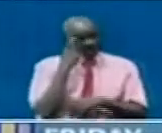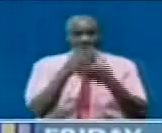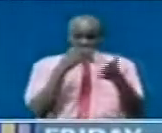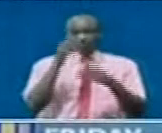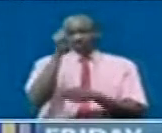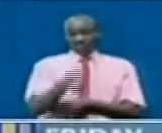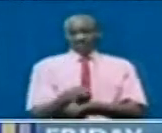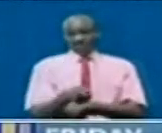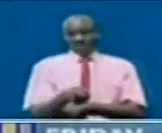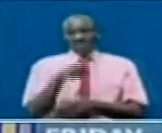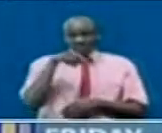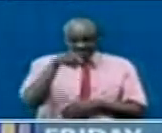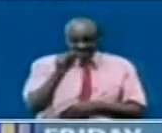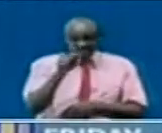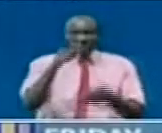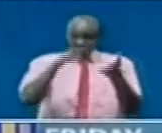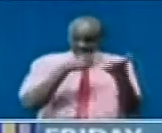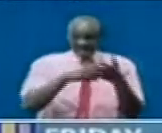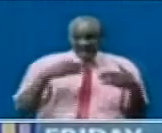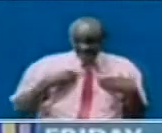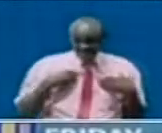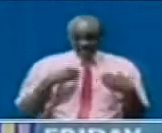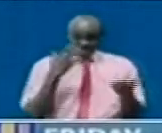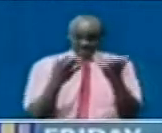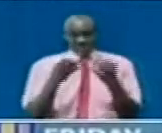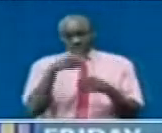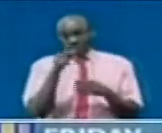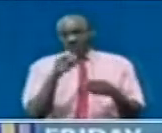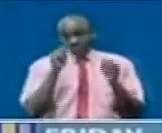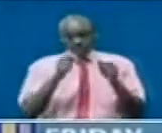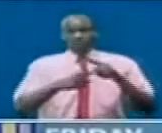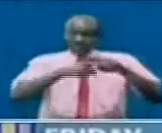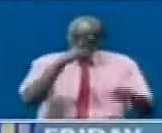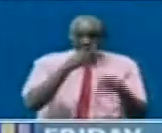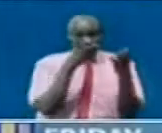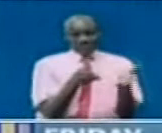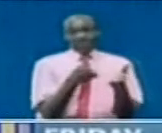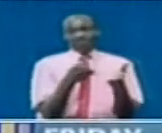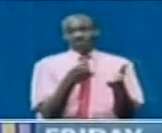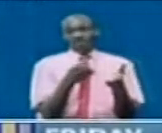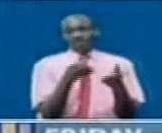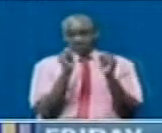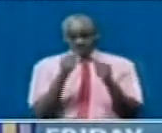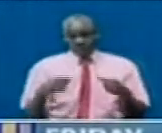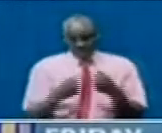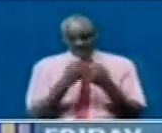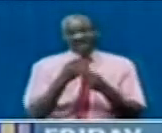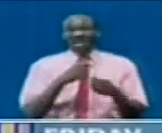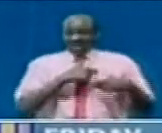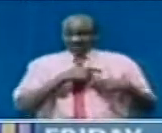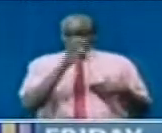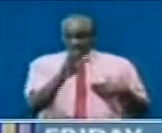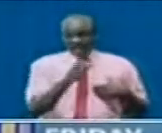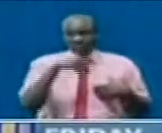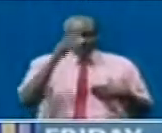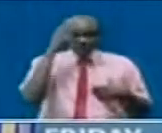is made. Was he guilty, i.e., or rather, was it murder, i.e., did River Stinkamp, his girlfriend, did he